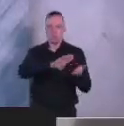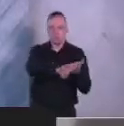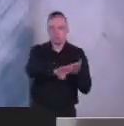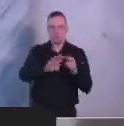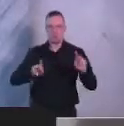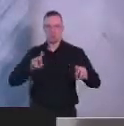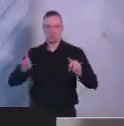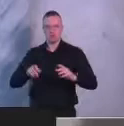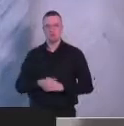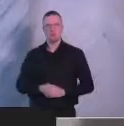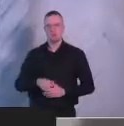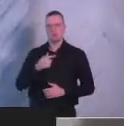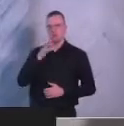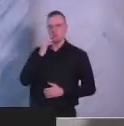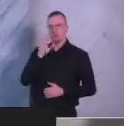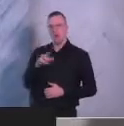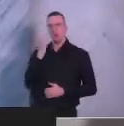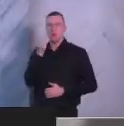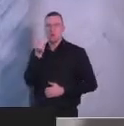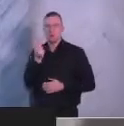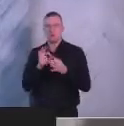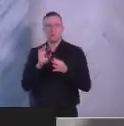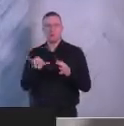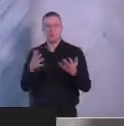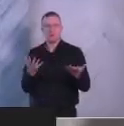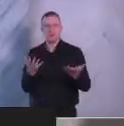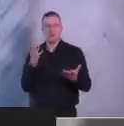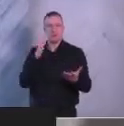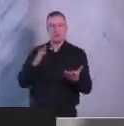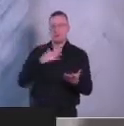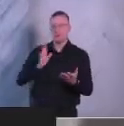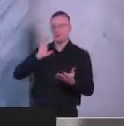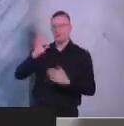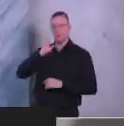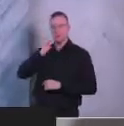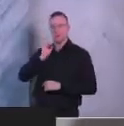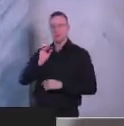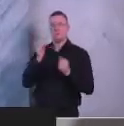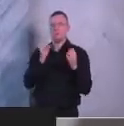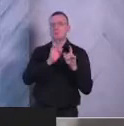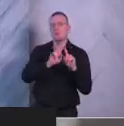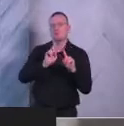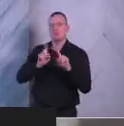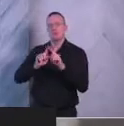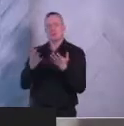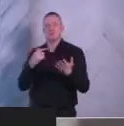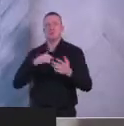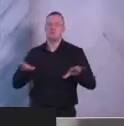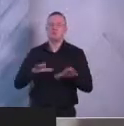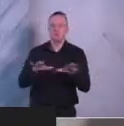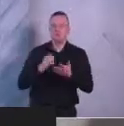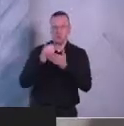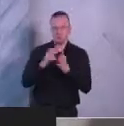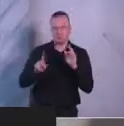having experienced some of that, know a little bit about it. I know my past experiences, there are lots of things that we've done to help people